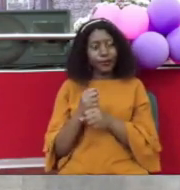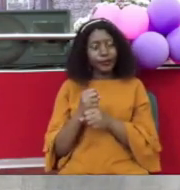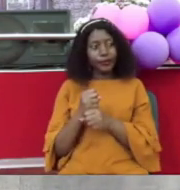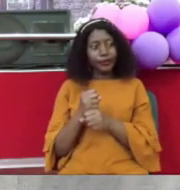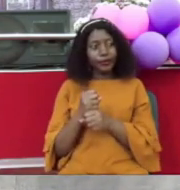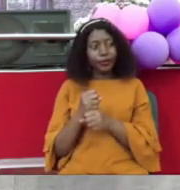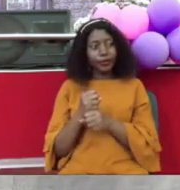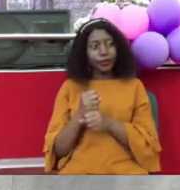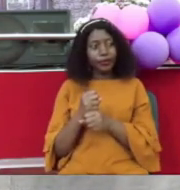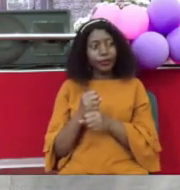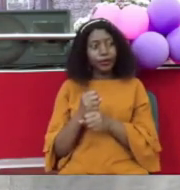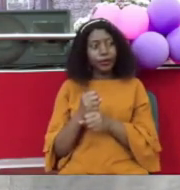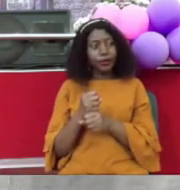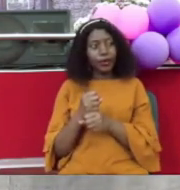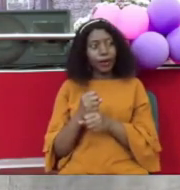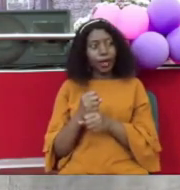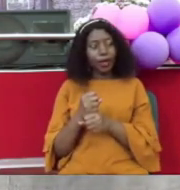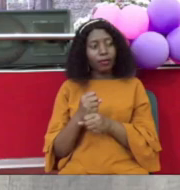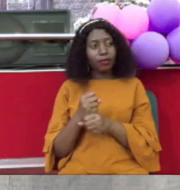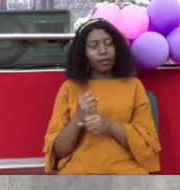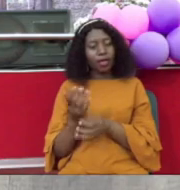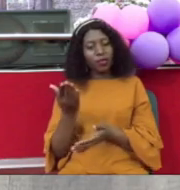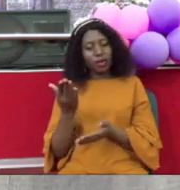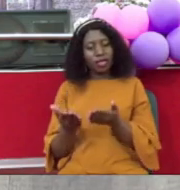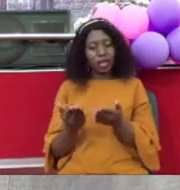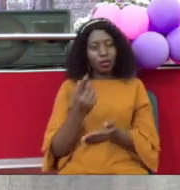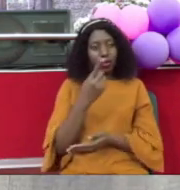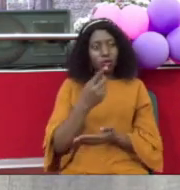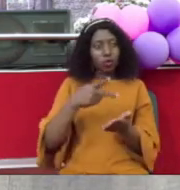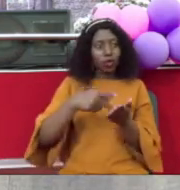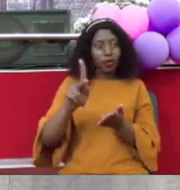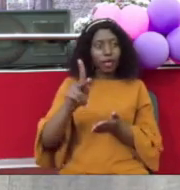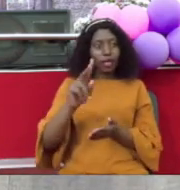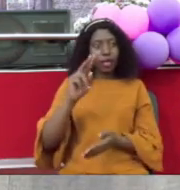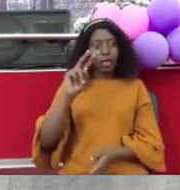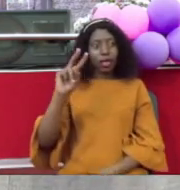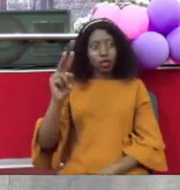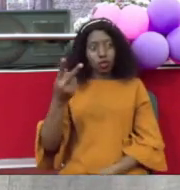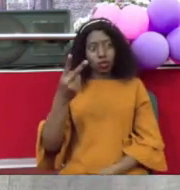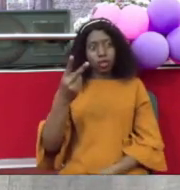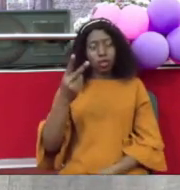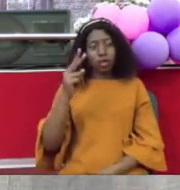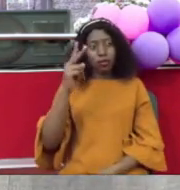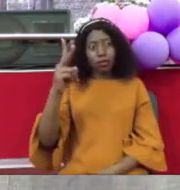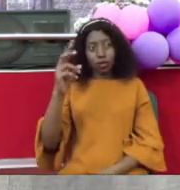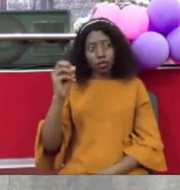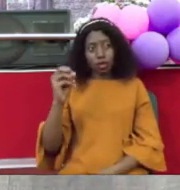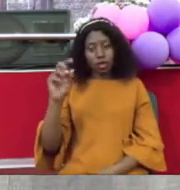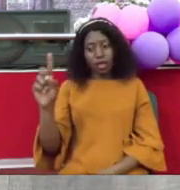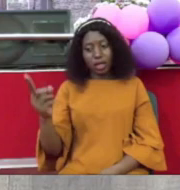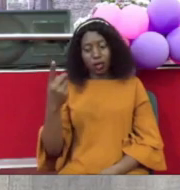Are you, for example, you are earning 20,000 shillings. Pata 20,000. And then your house rent is 15,000.